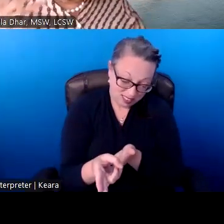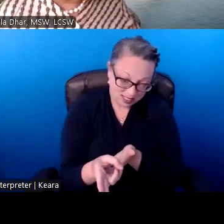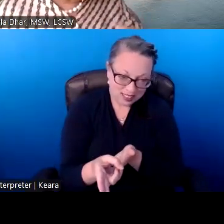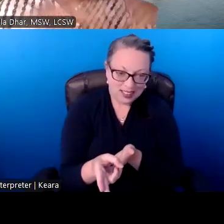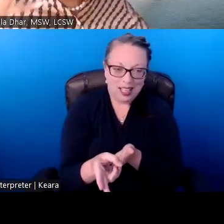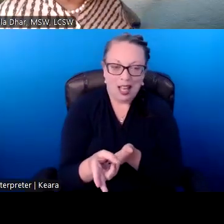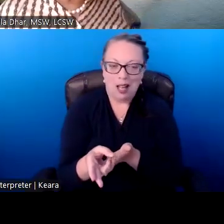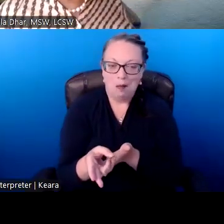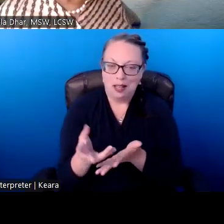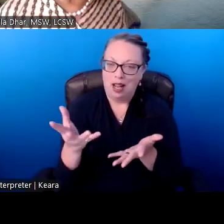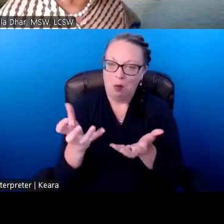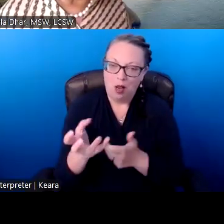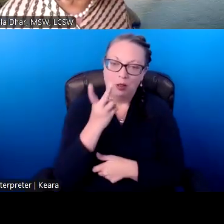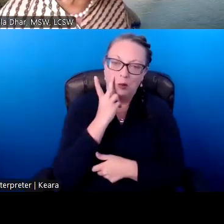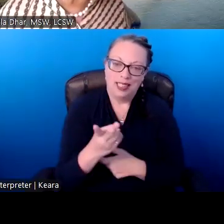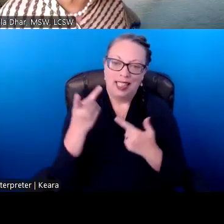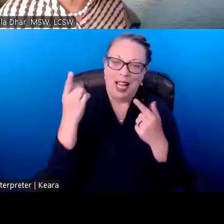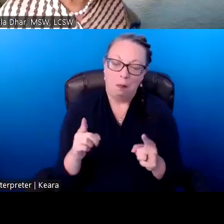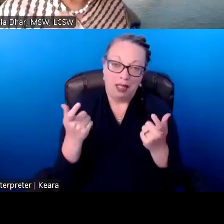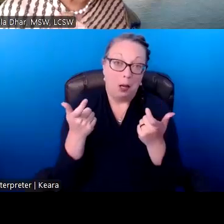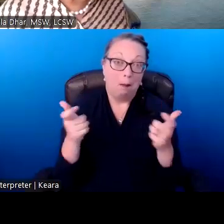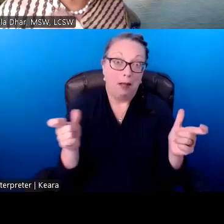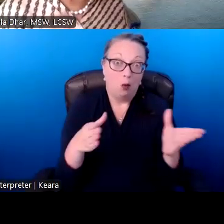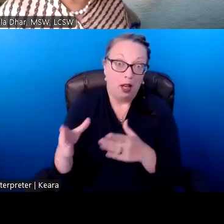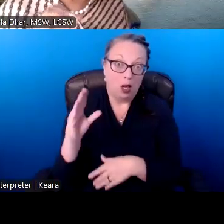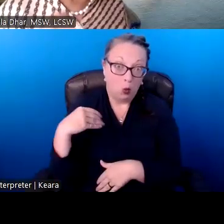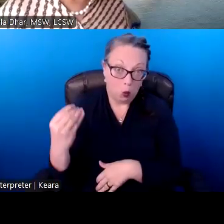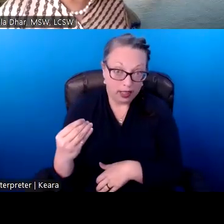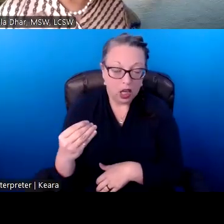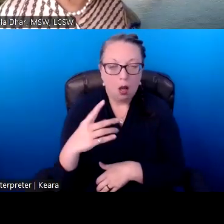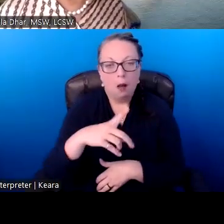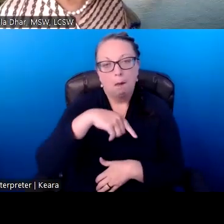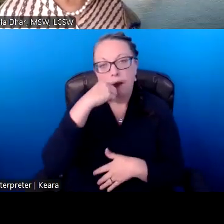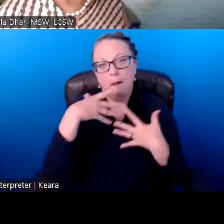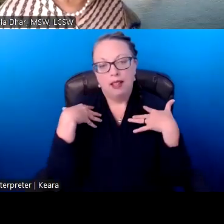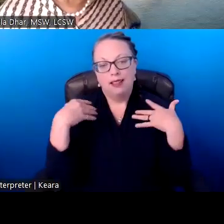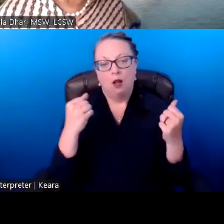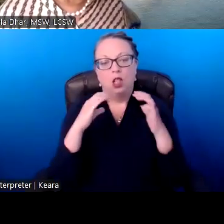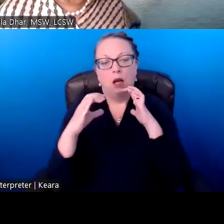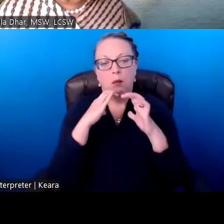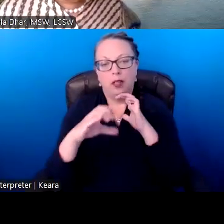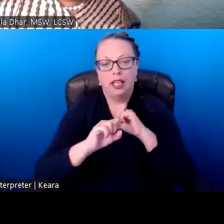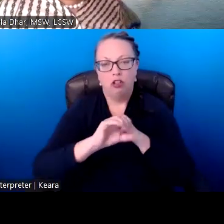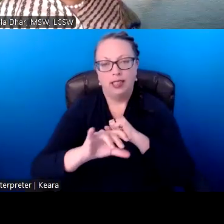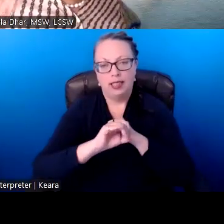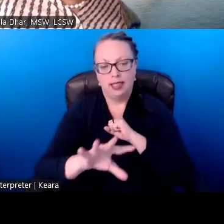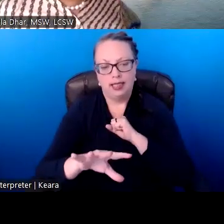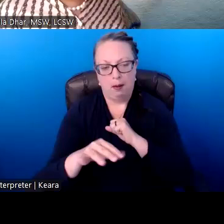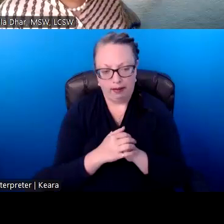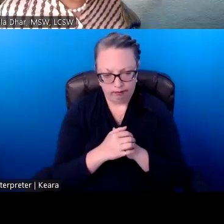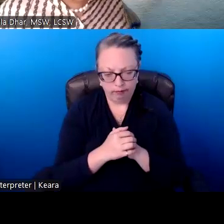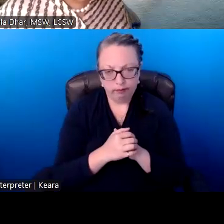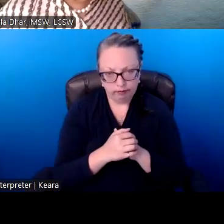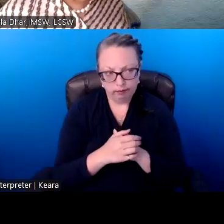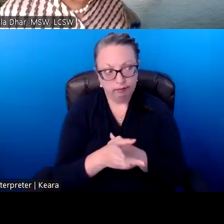bring to fruition in a very big way in Oregon, which is public health communications campaign. You know, I see